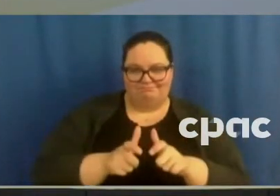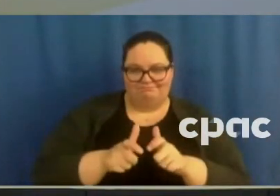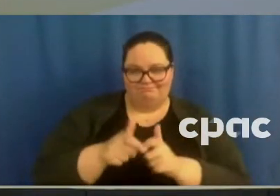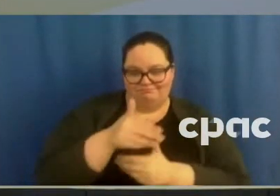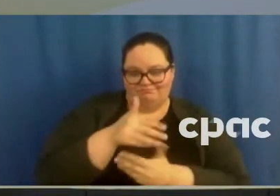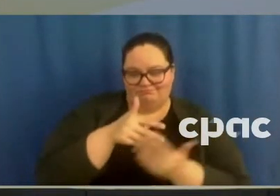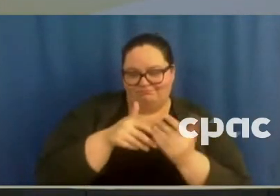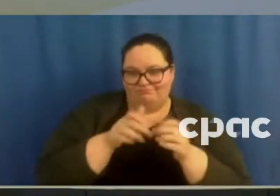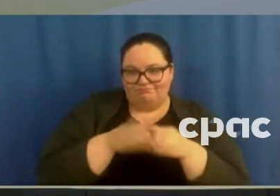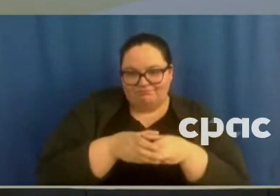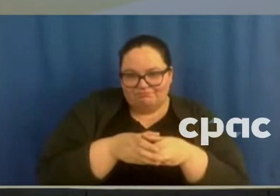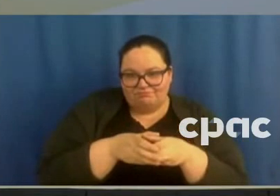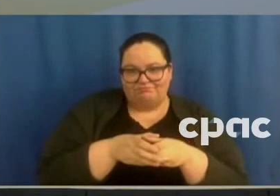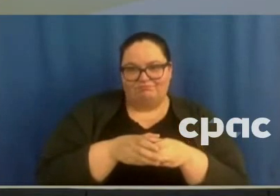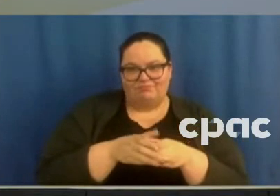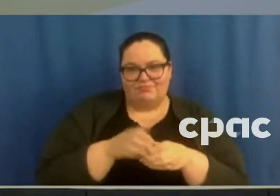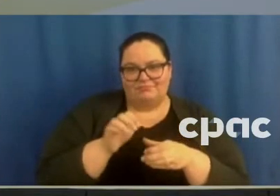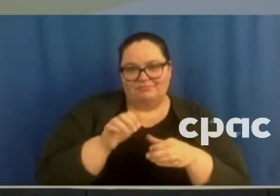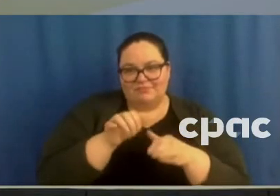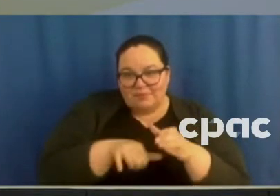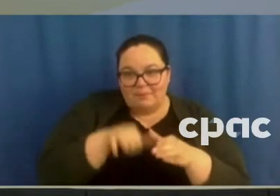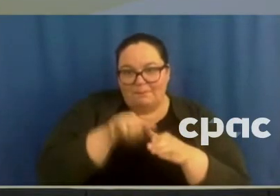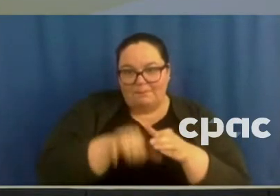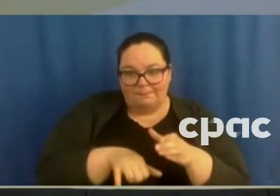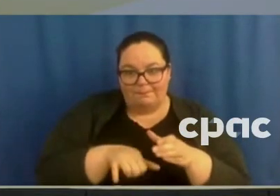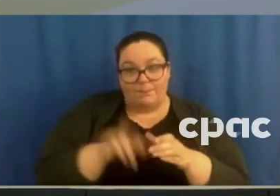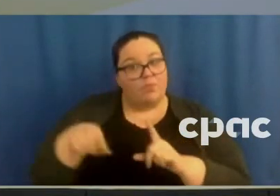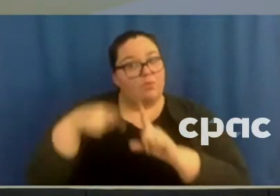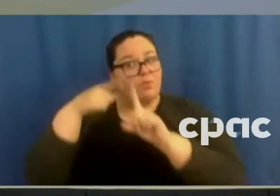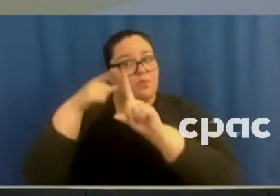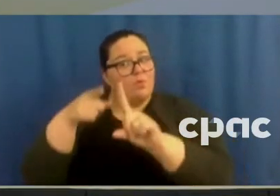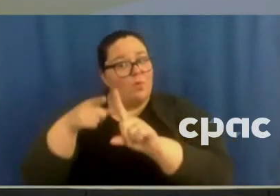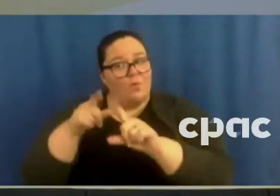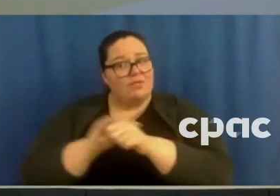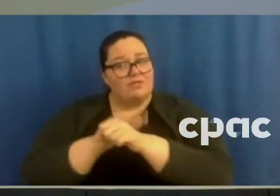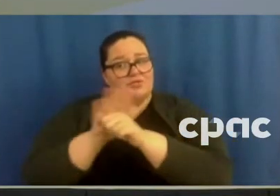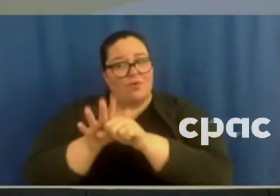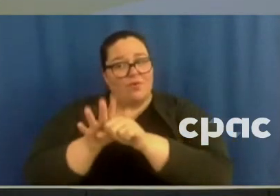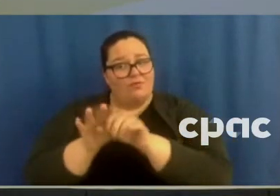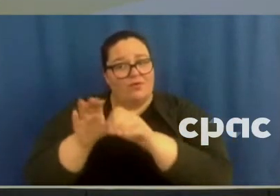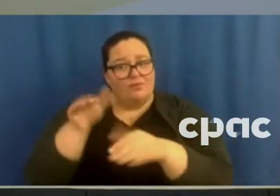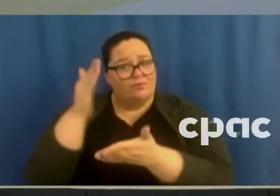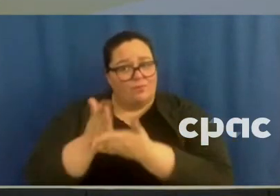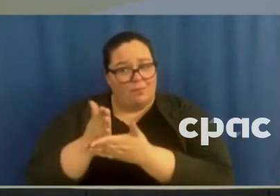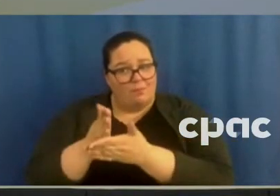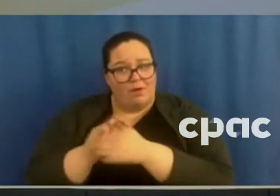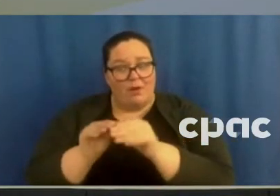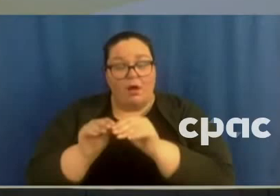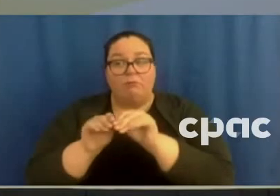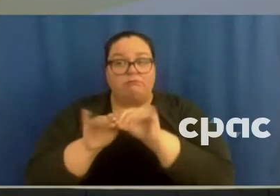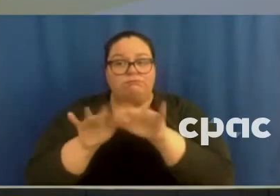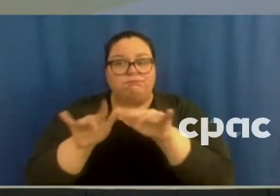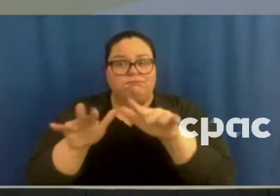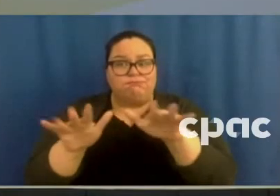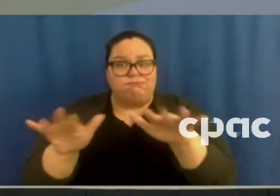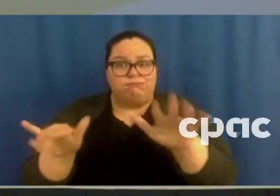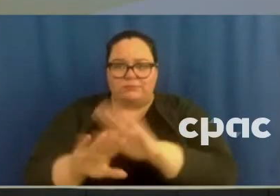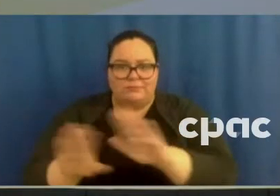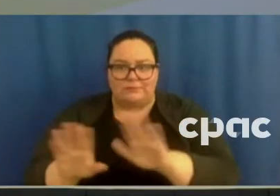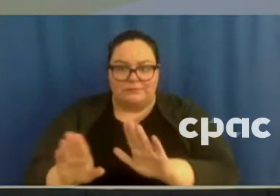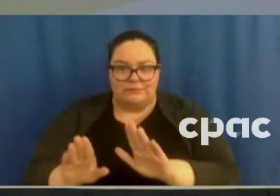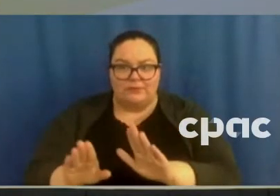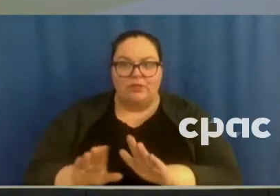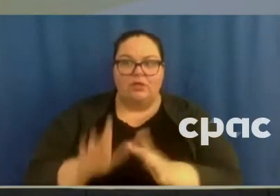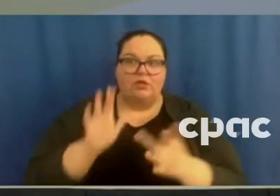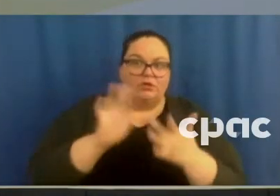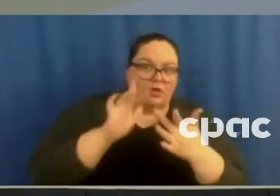Our focus will continue to be on containing the spread of the virus with self-isolation, early identification of cases, contact